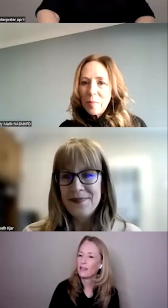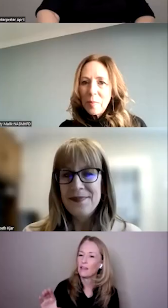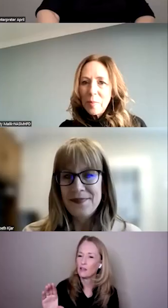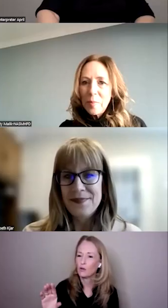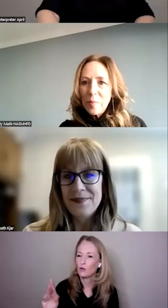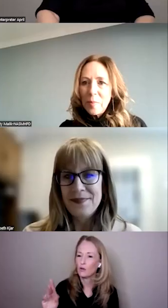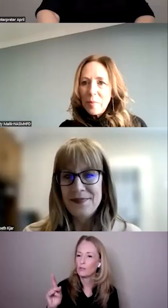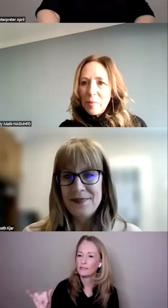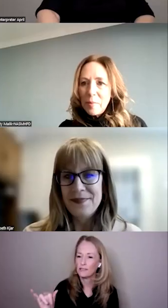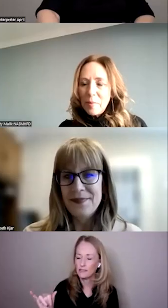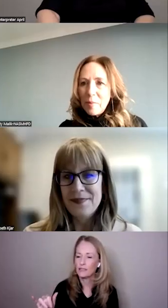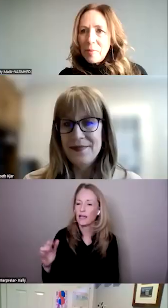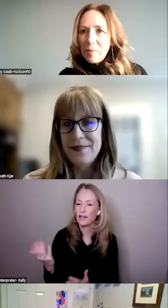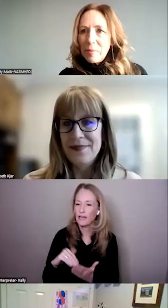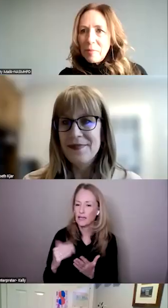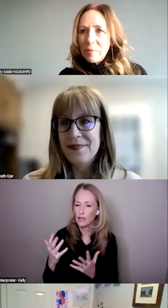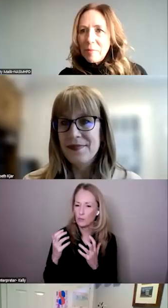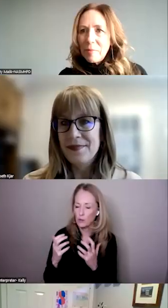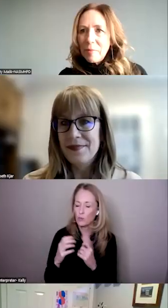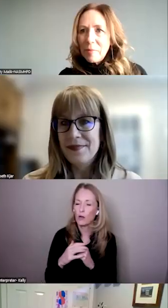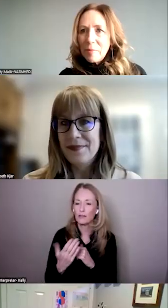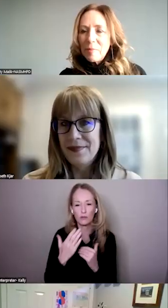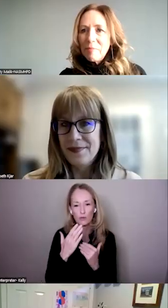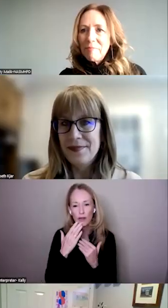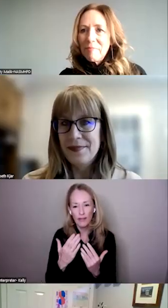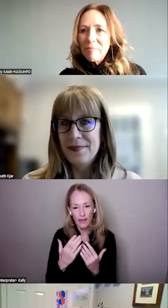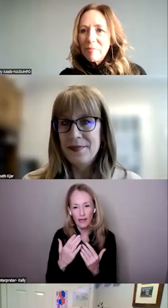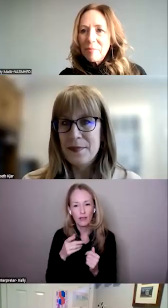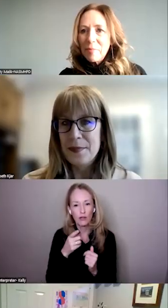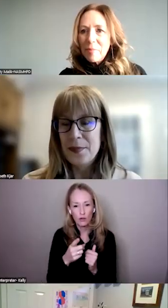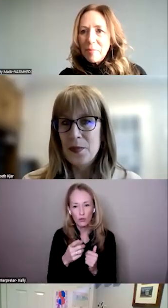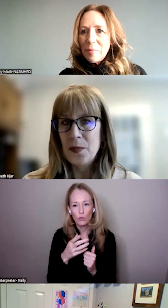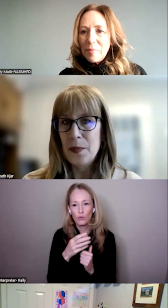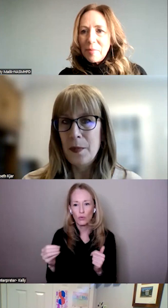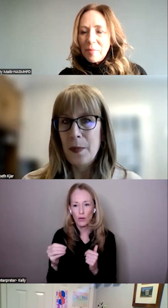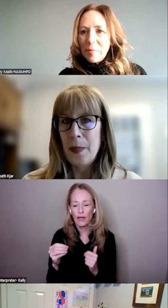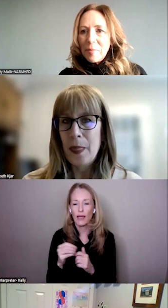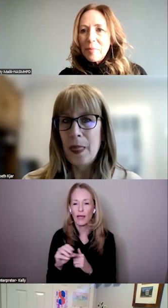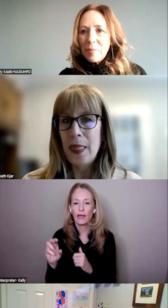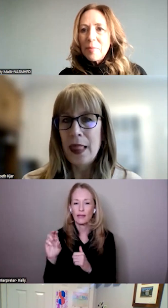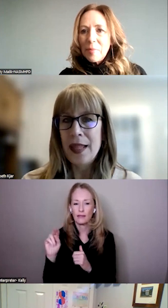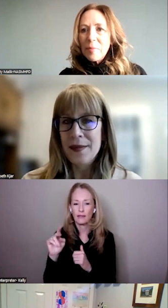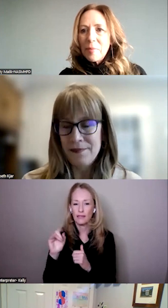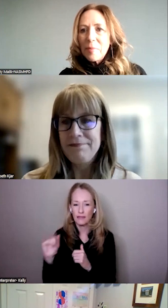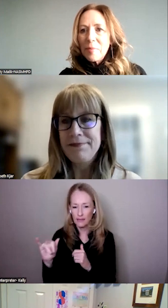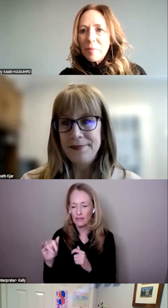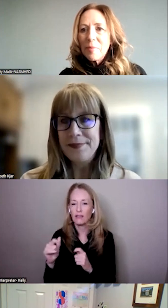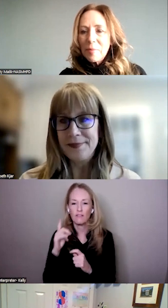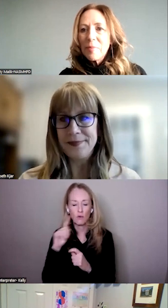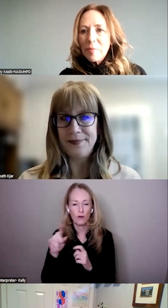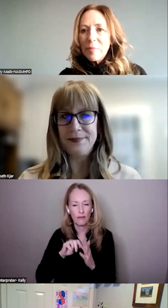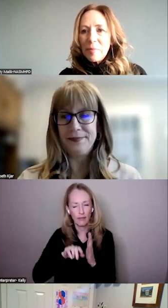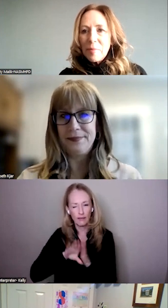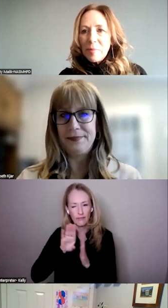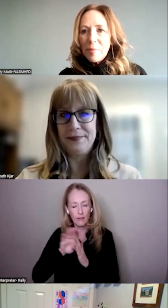want to echo our thanks to you and to Neely for the development of the article. And Elizabeth, again, thank you so